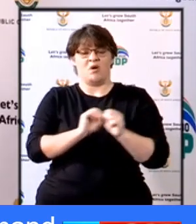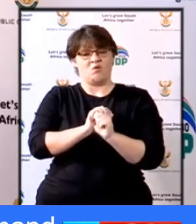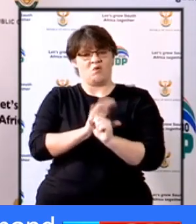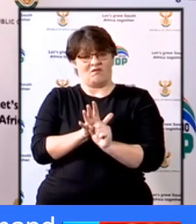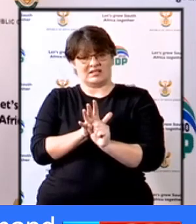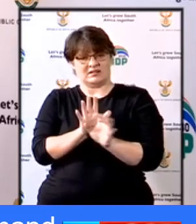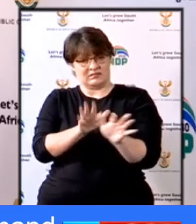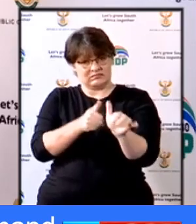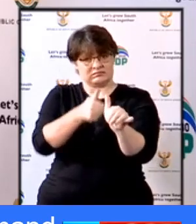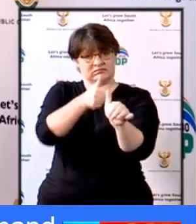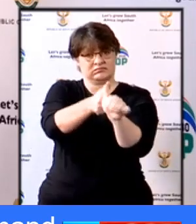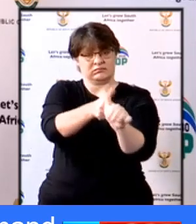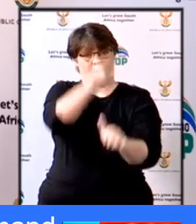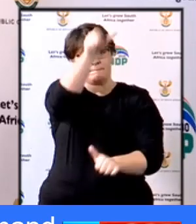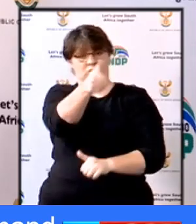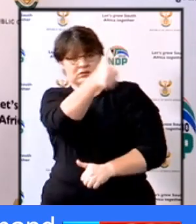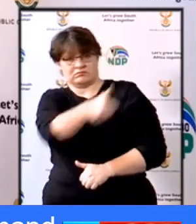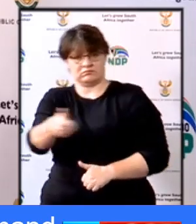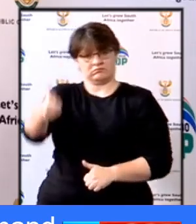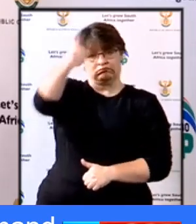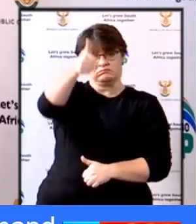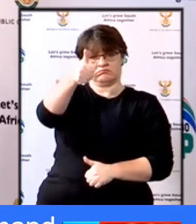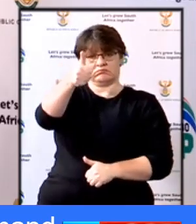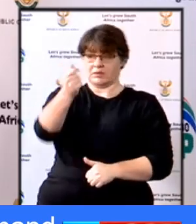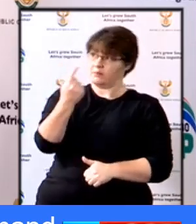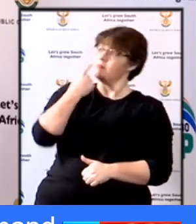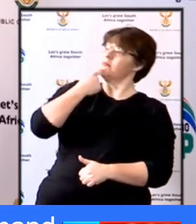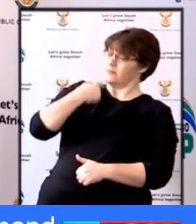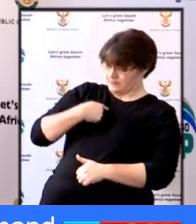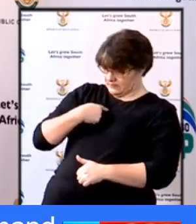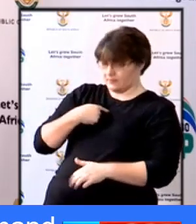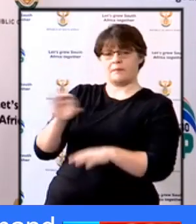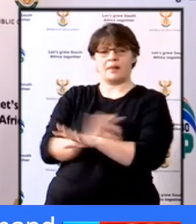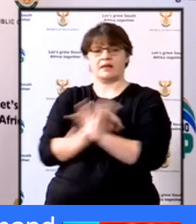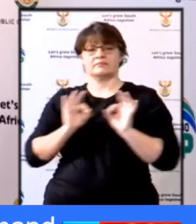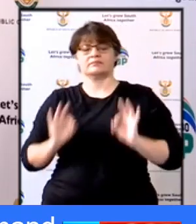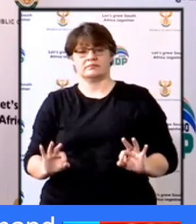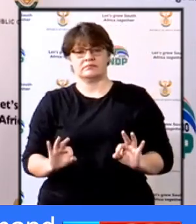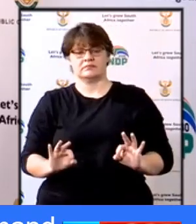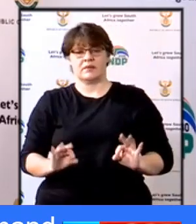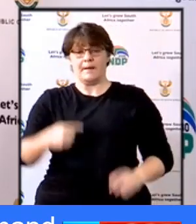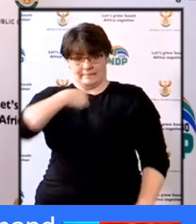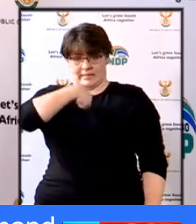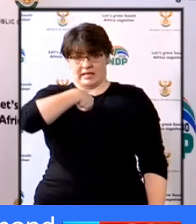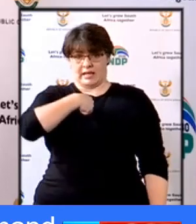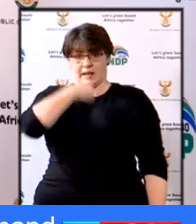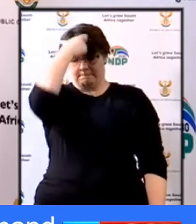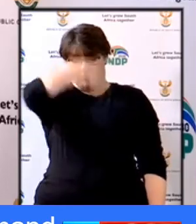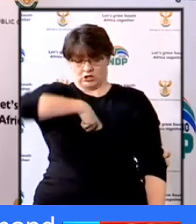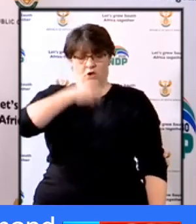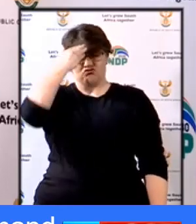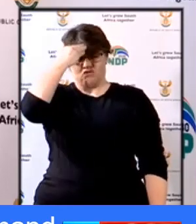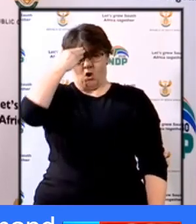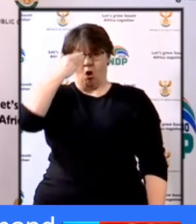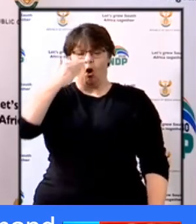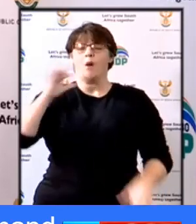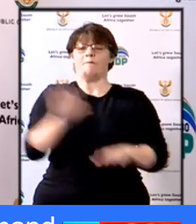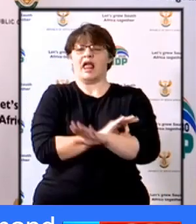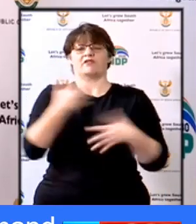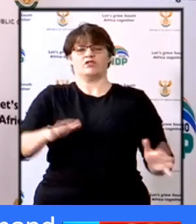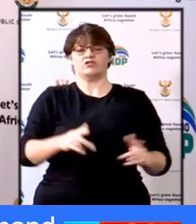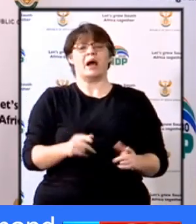compliance officer. And that plan must be known not only by the employer, but the